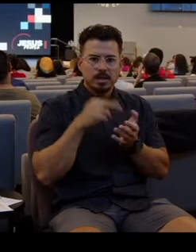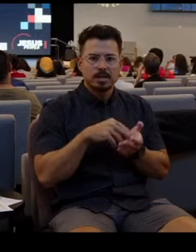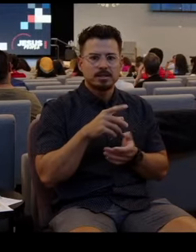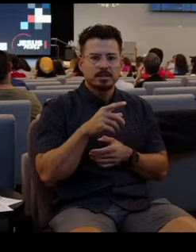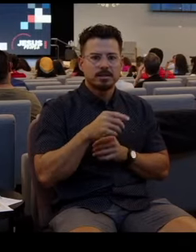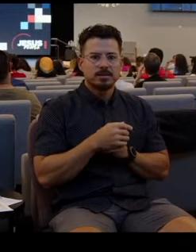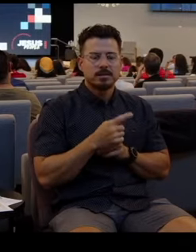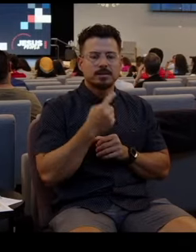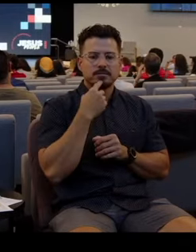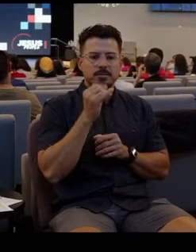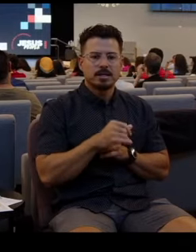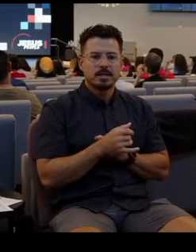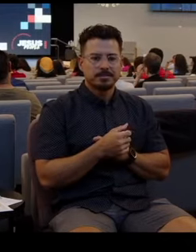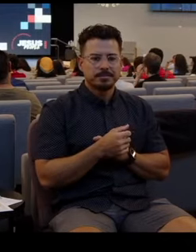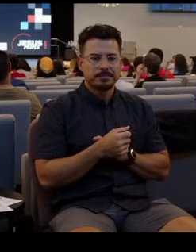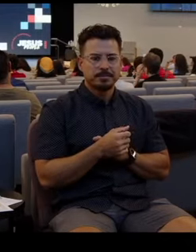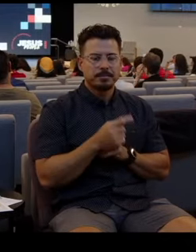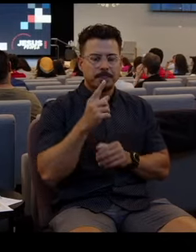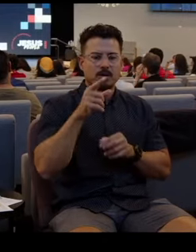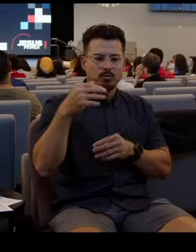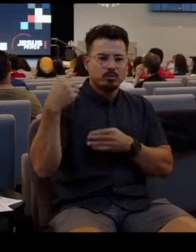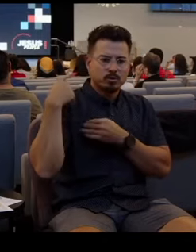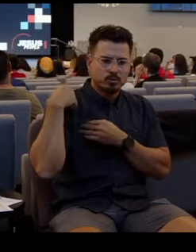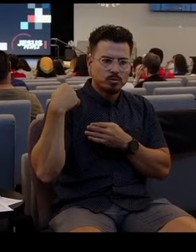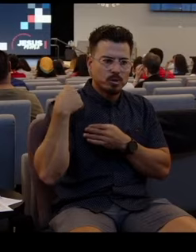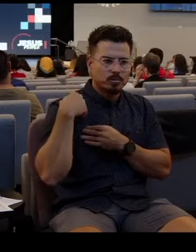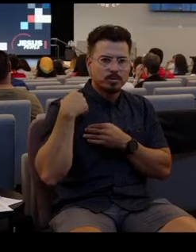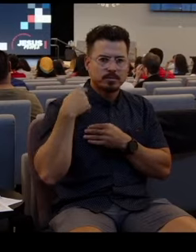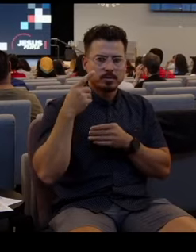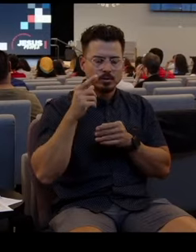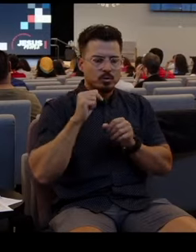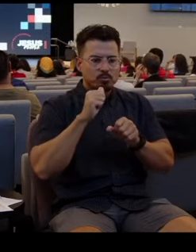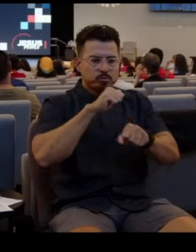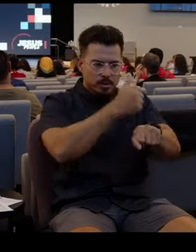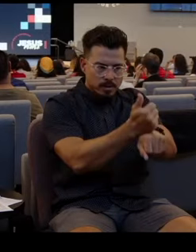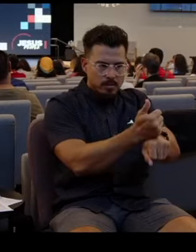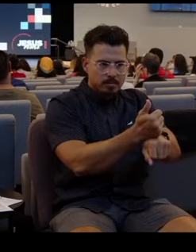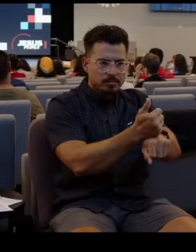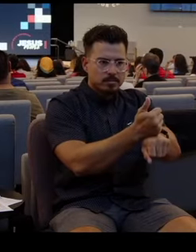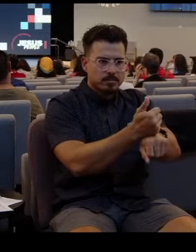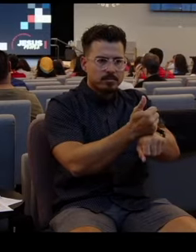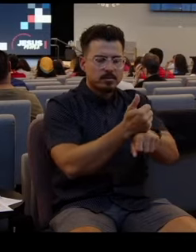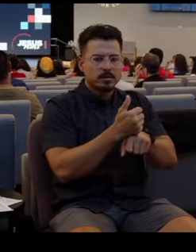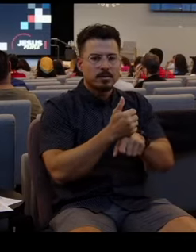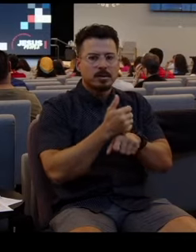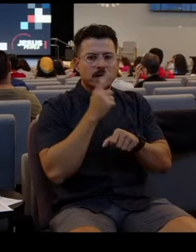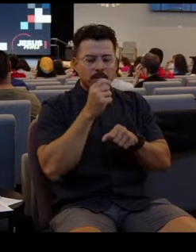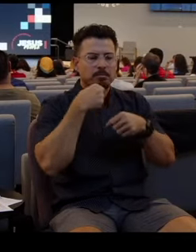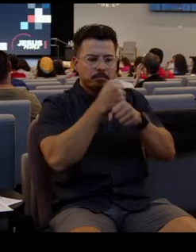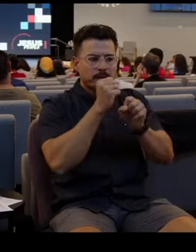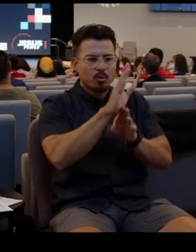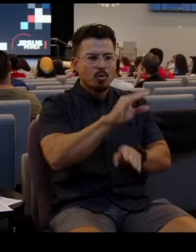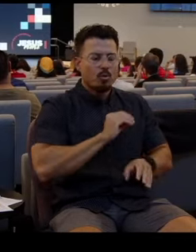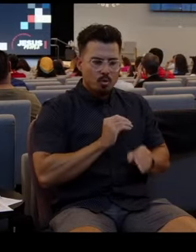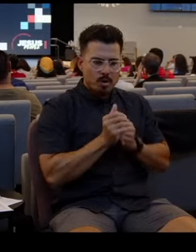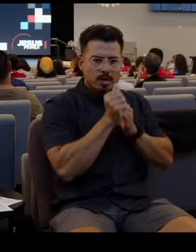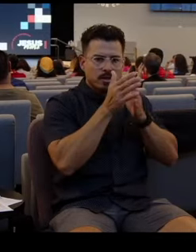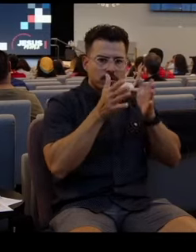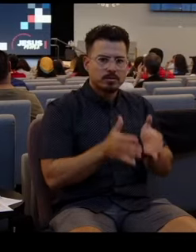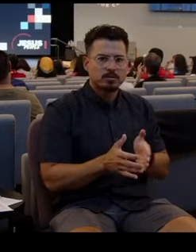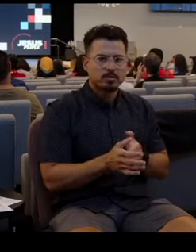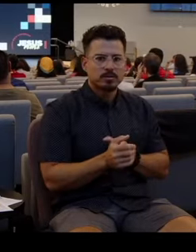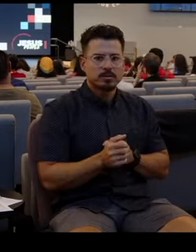recognize it says they were responsible to appoint and develop their own leaders there in